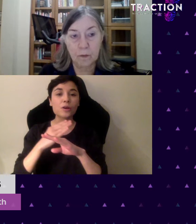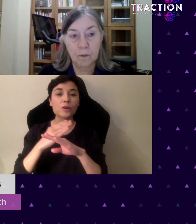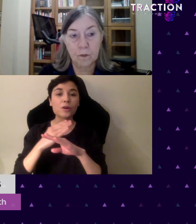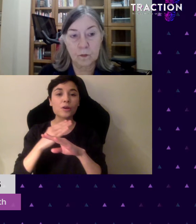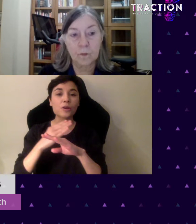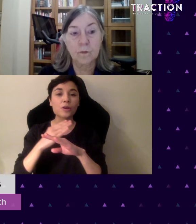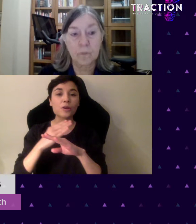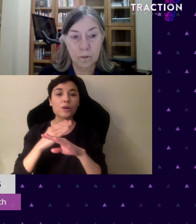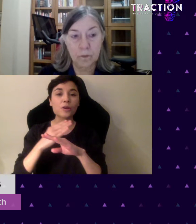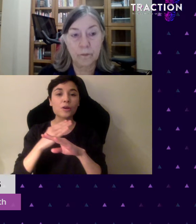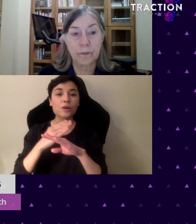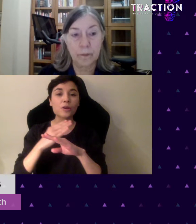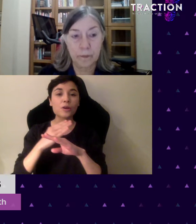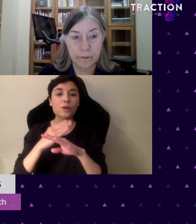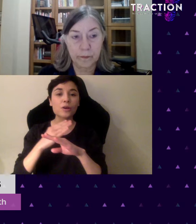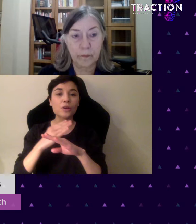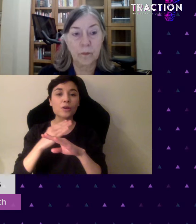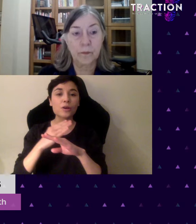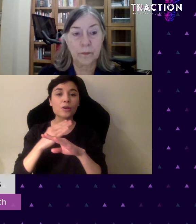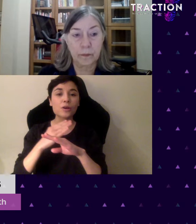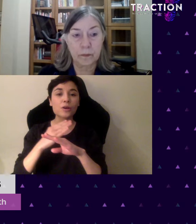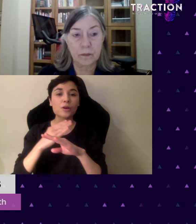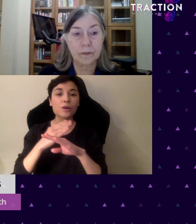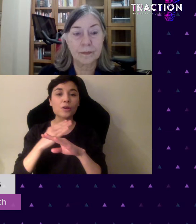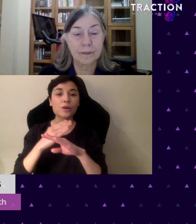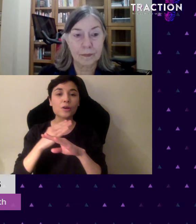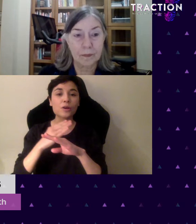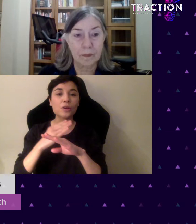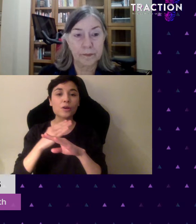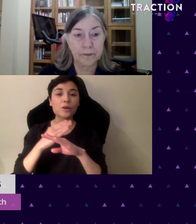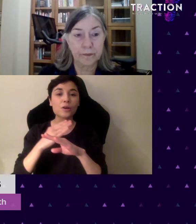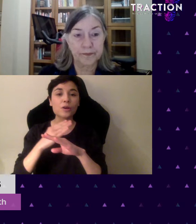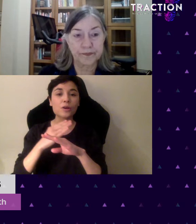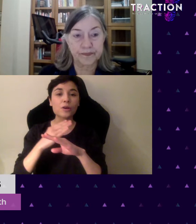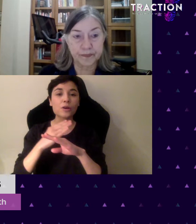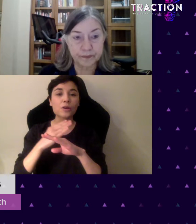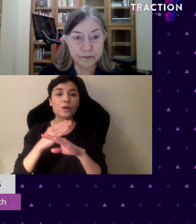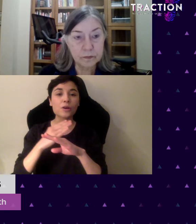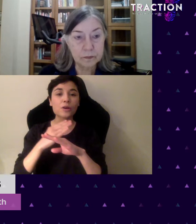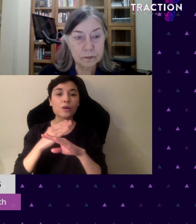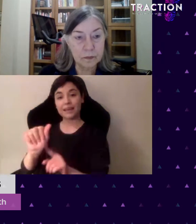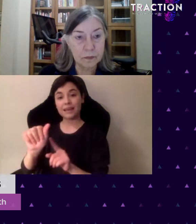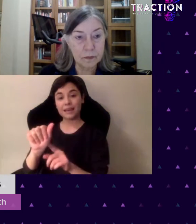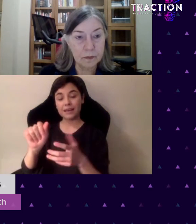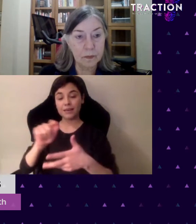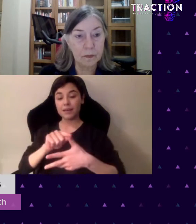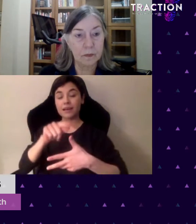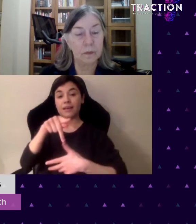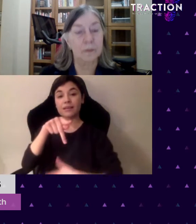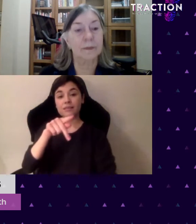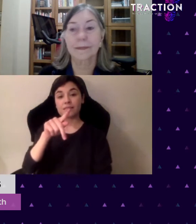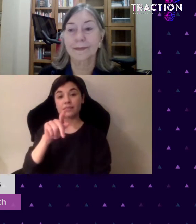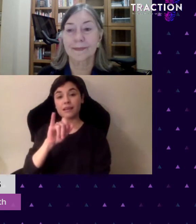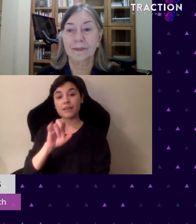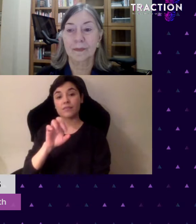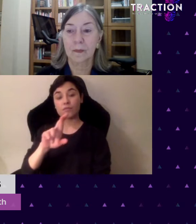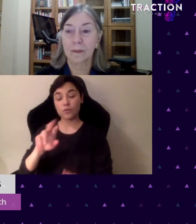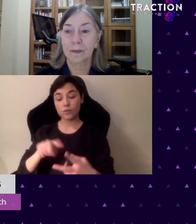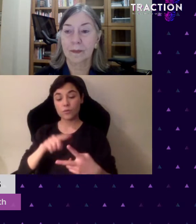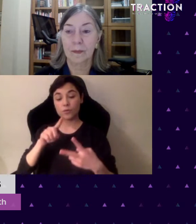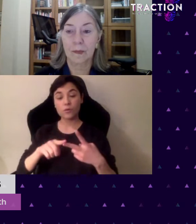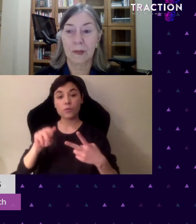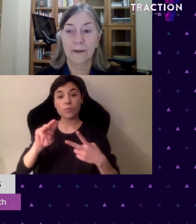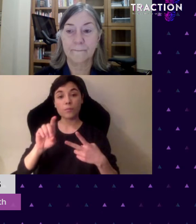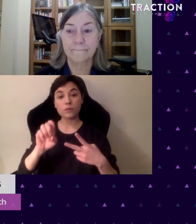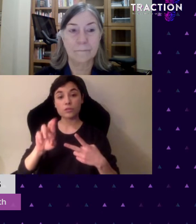the messenger RNA, the mRNA vaccines from Pfizer and Moderna. I believe Pfizer got the first release of it, Moderna came second, or it could be